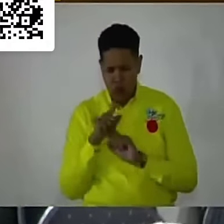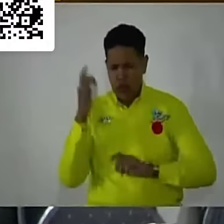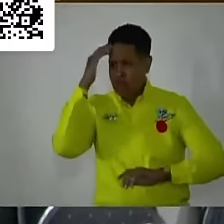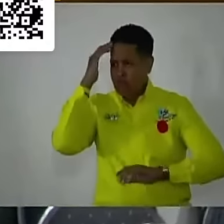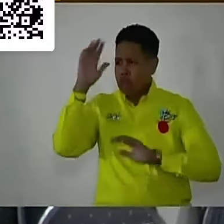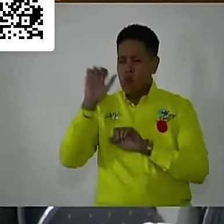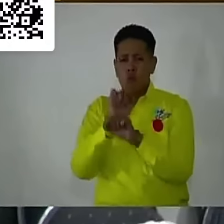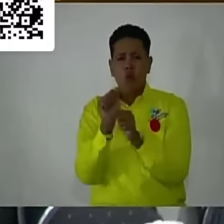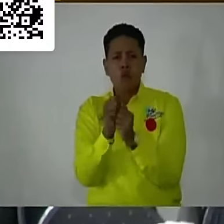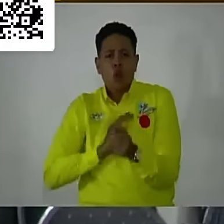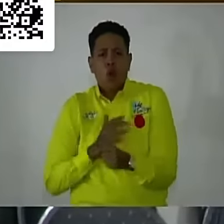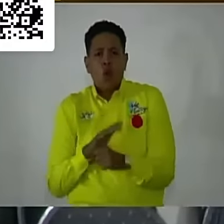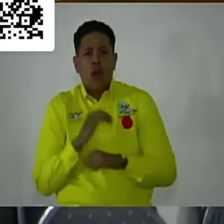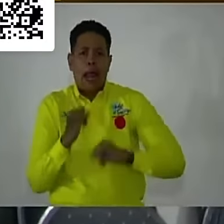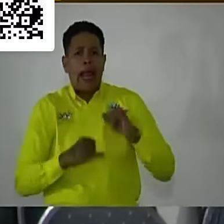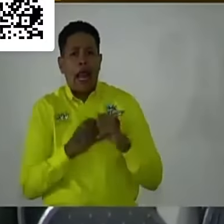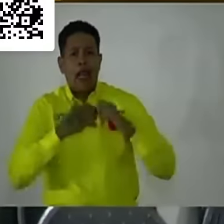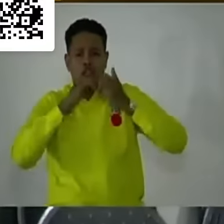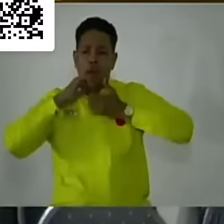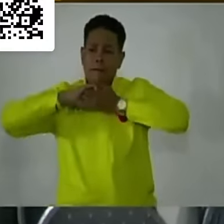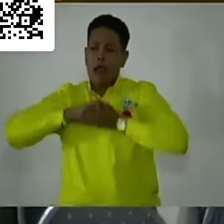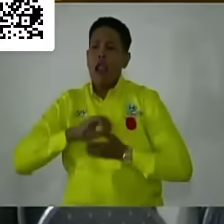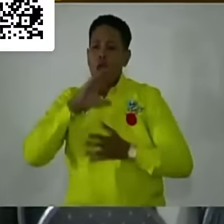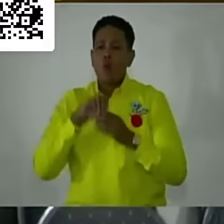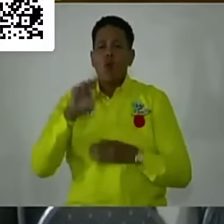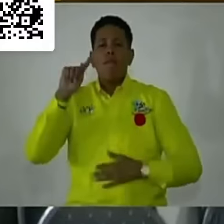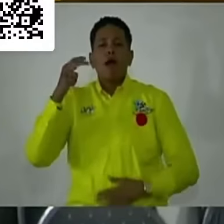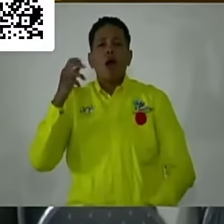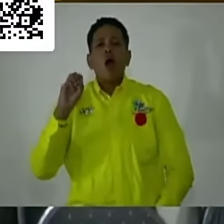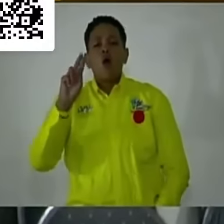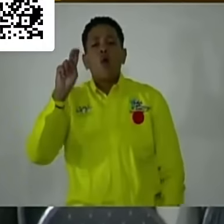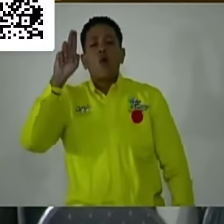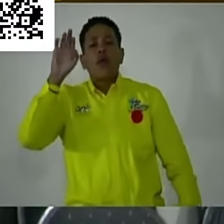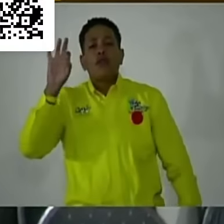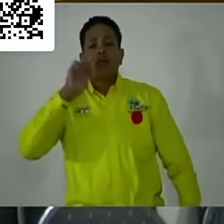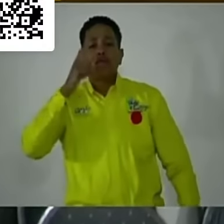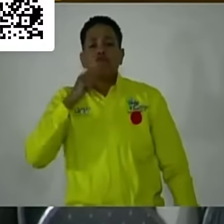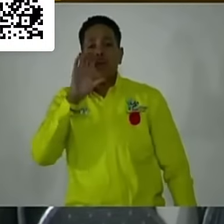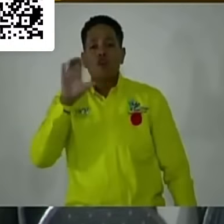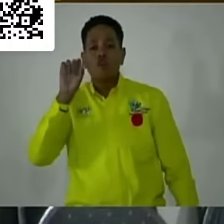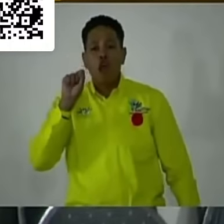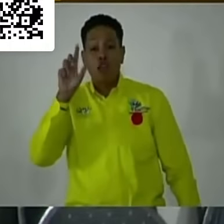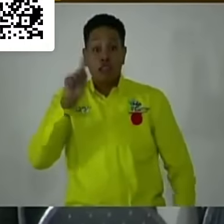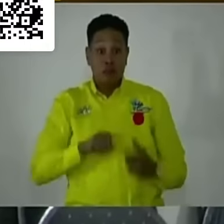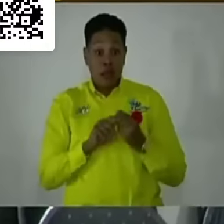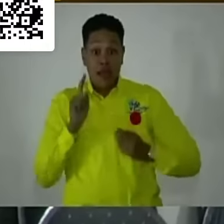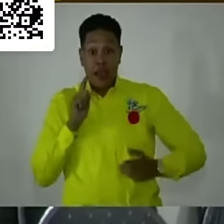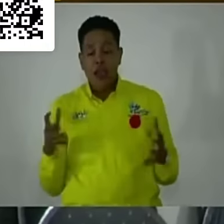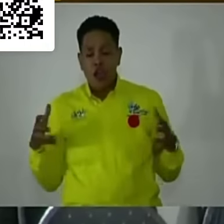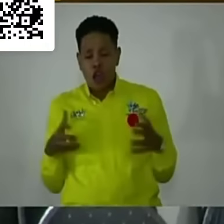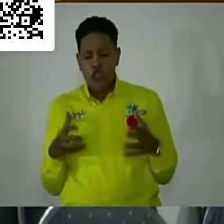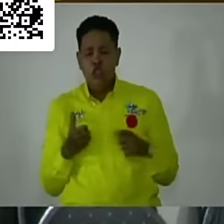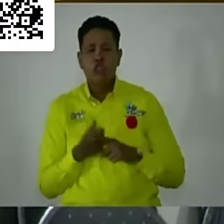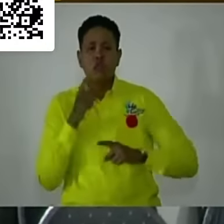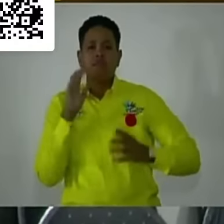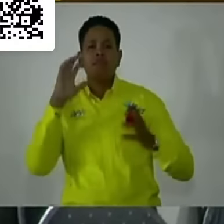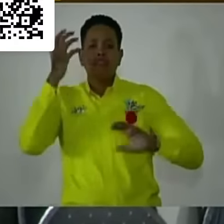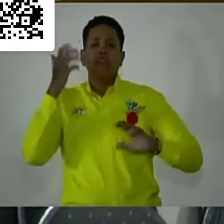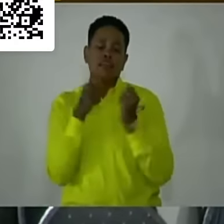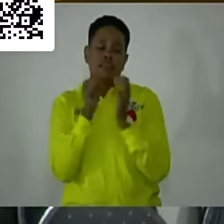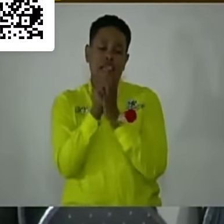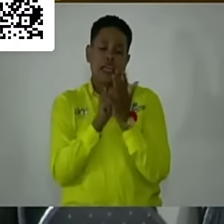with our local and international partners, including PAHO, UNICEF, Red Cross, and a consortium of disaster